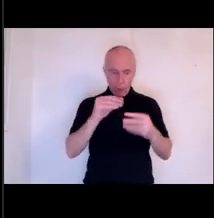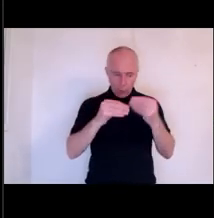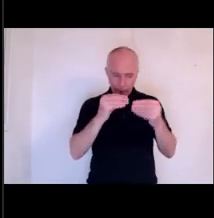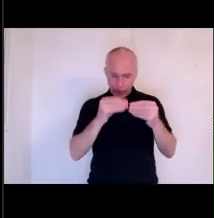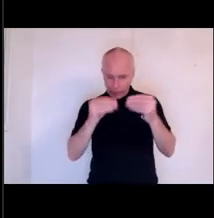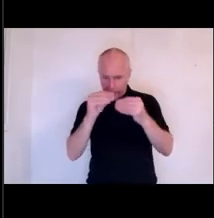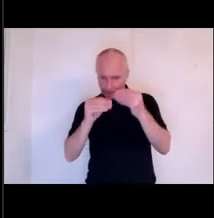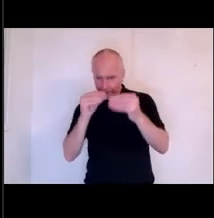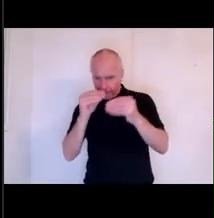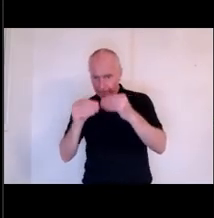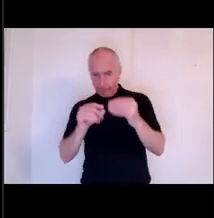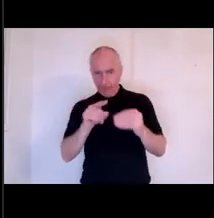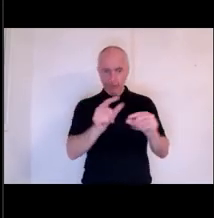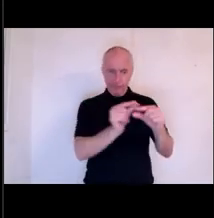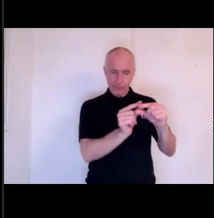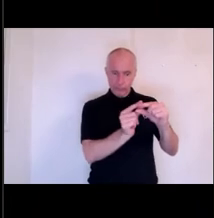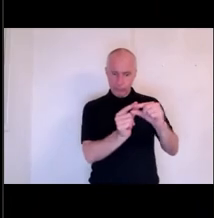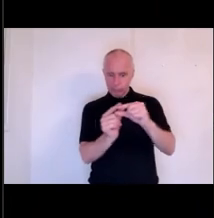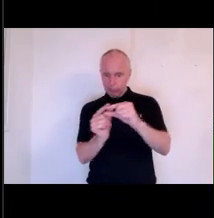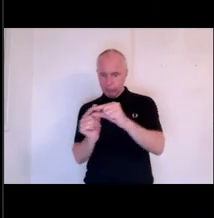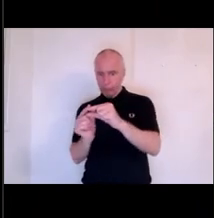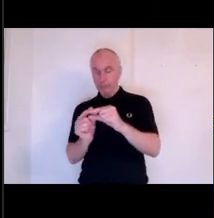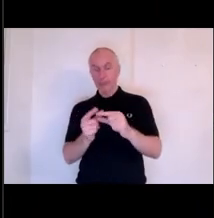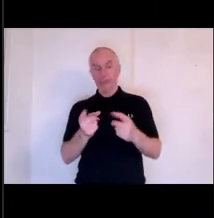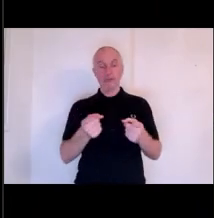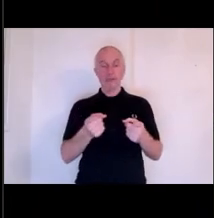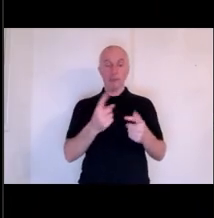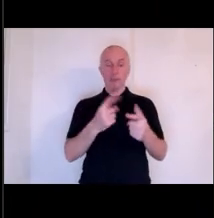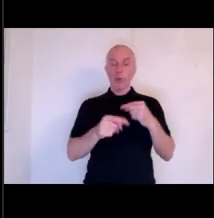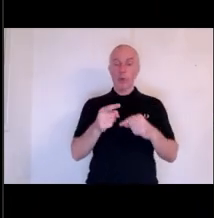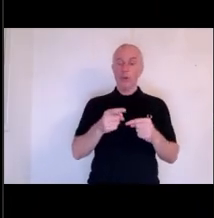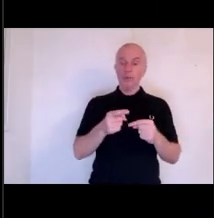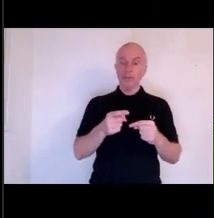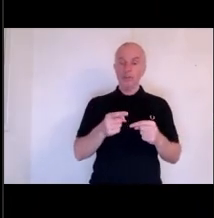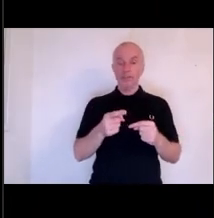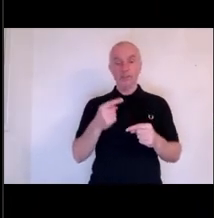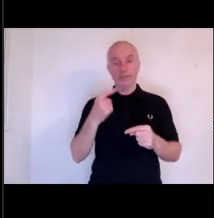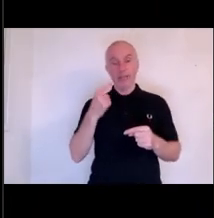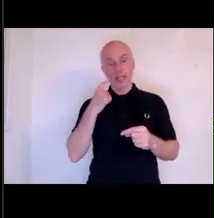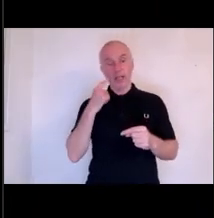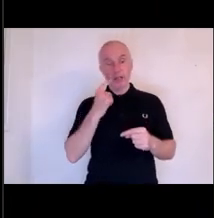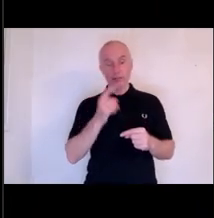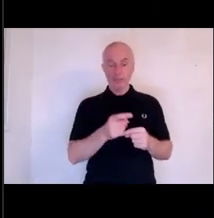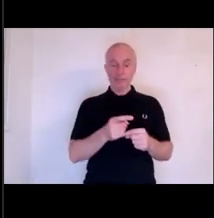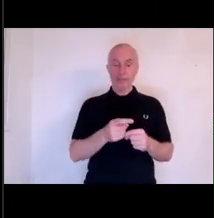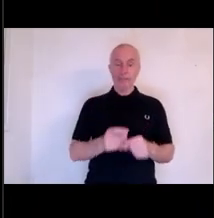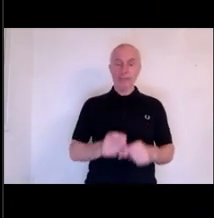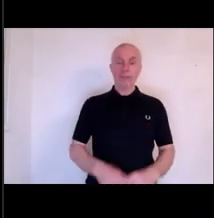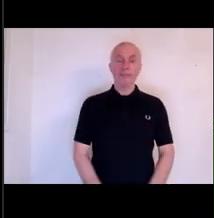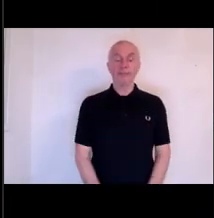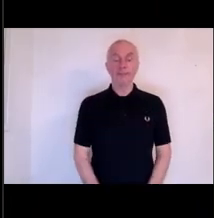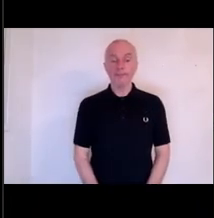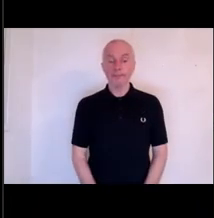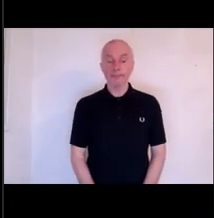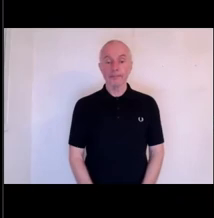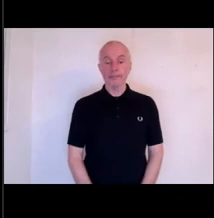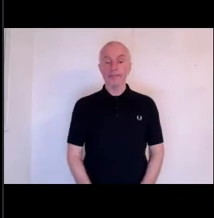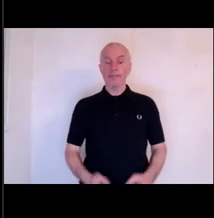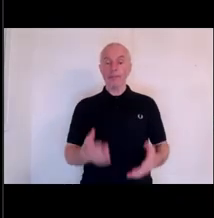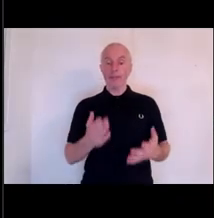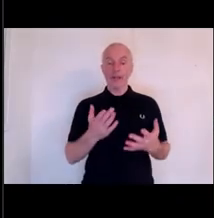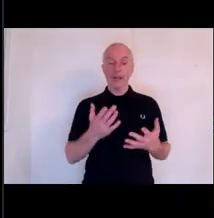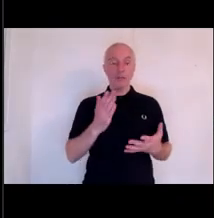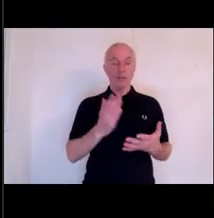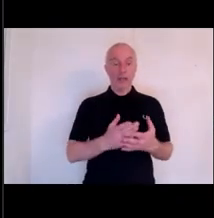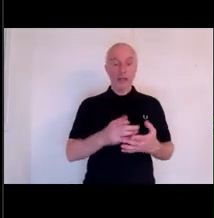more straightforward. I said before that this isn't just something to care about because of the nuclear fuel cycle and